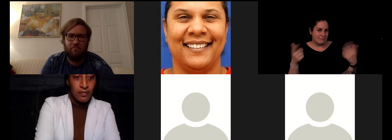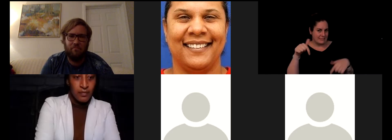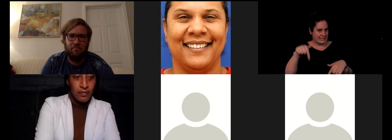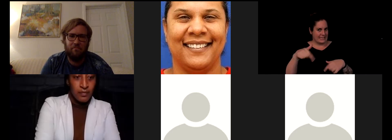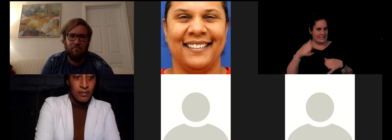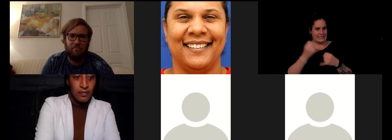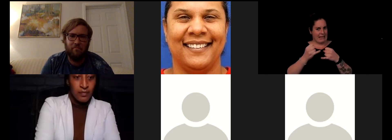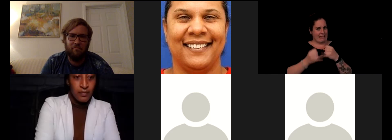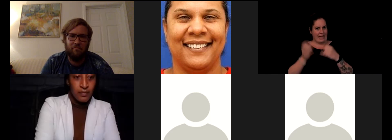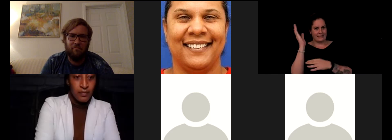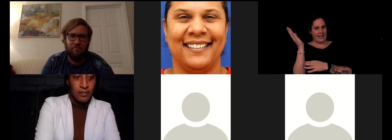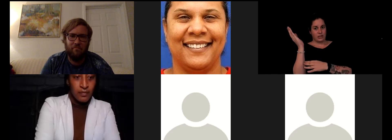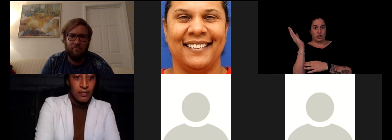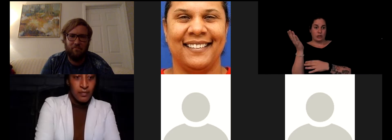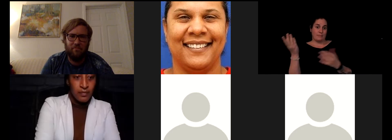I'll do that next week.